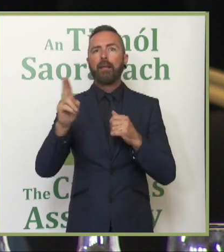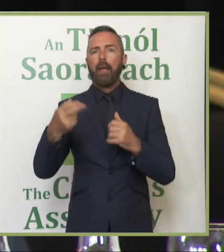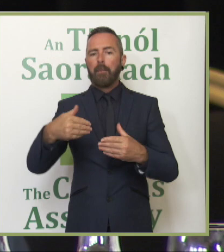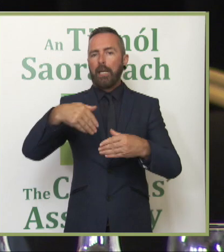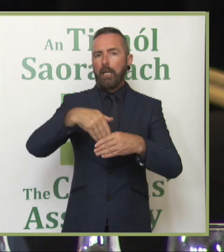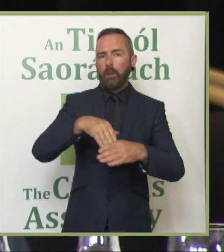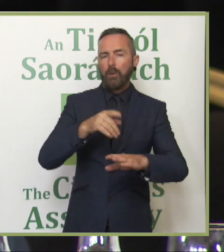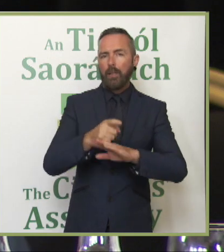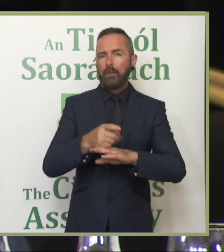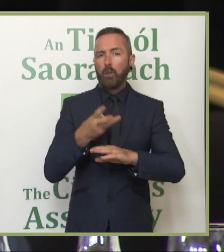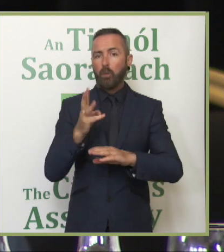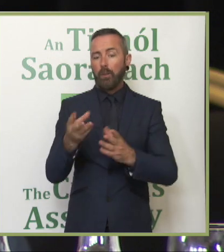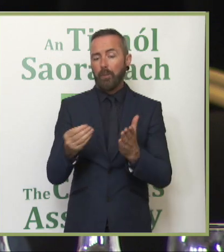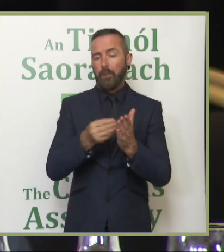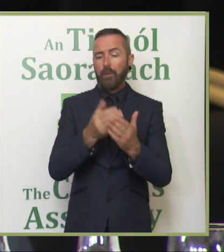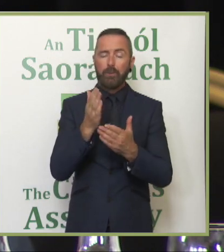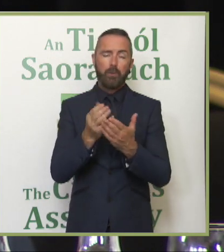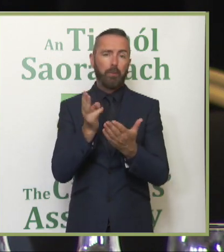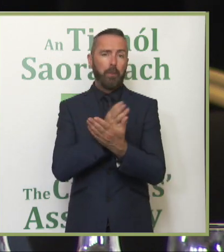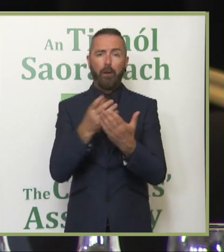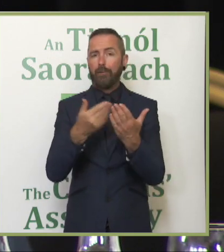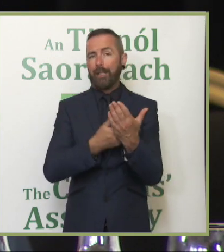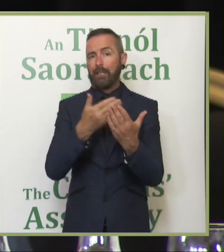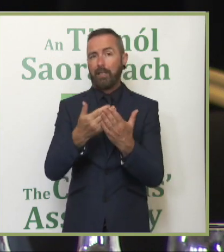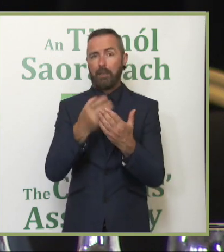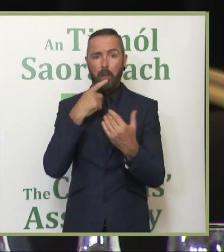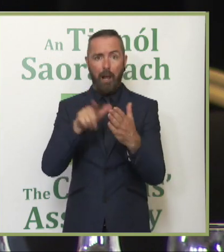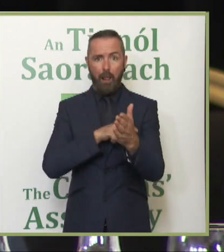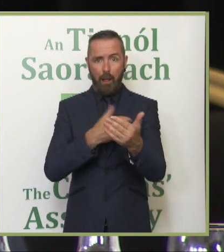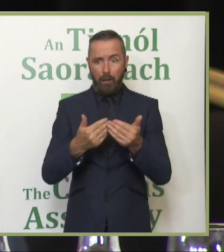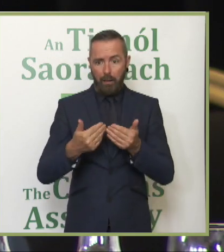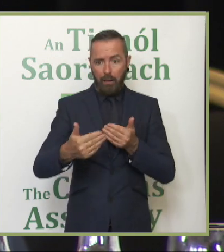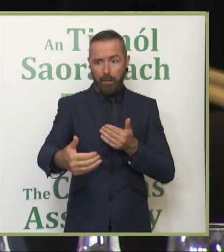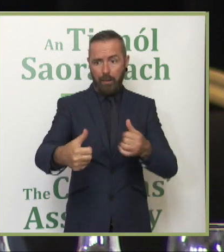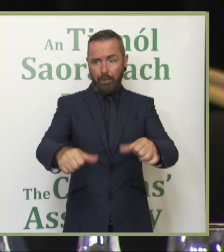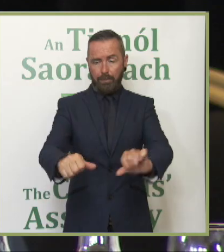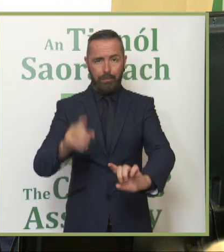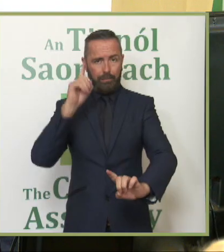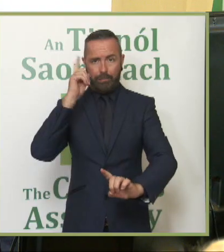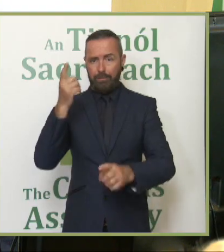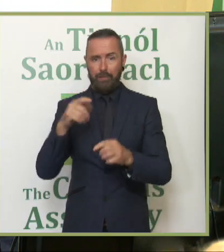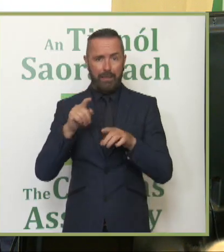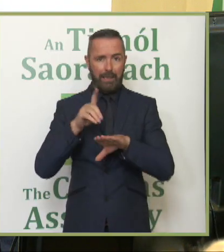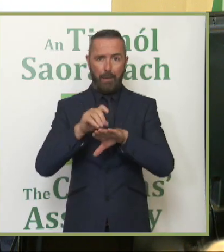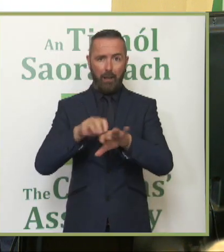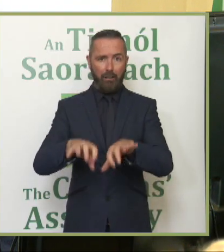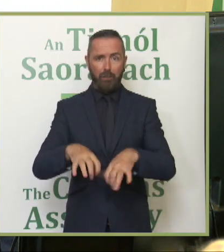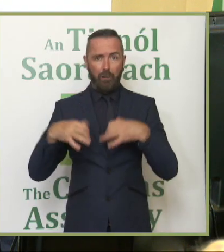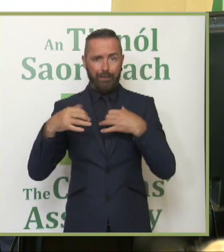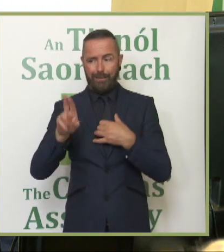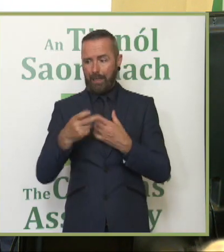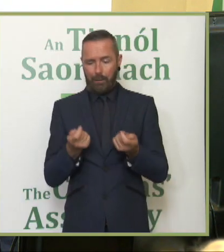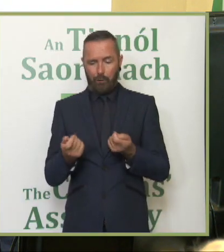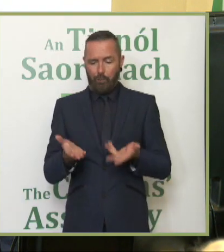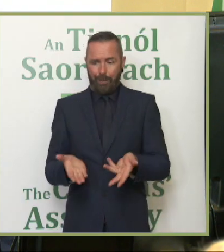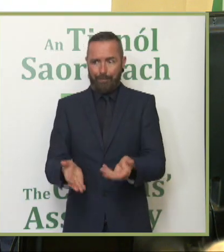year it will be slotted into a piece of legislation, and then how long that takes will be dependent on how long it takes to go through the Oireachtas, and we've no control over that.